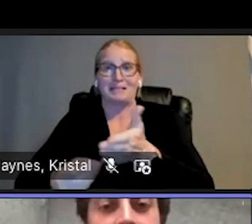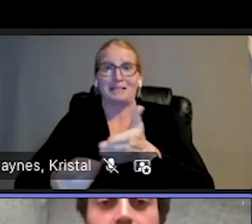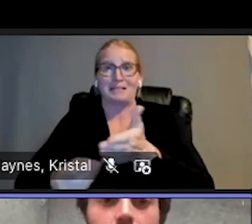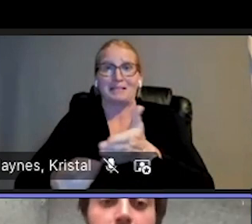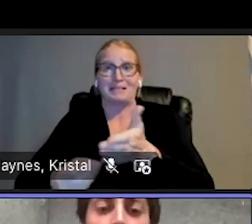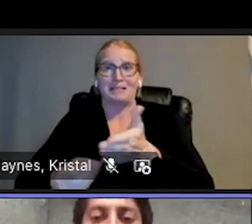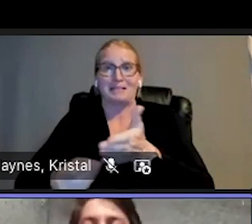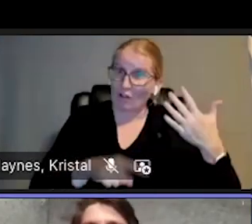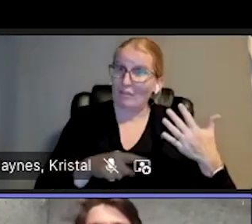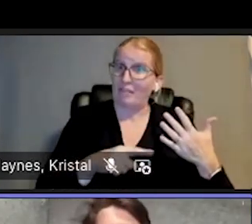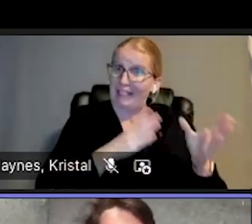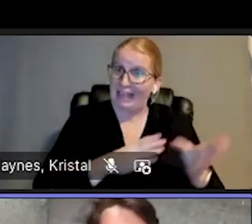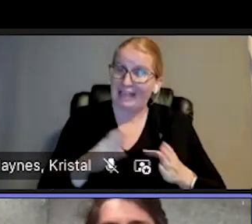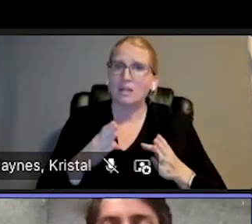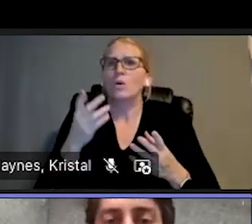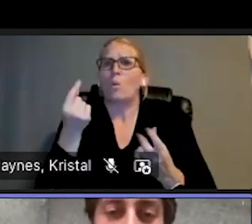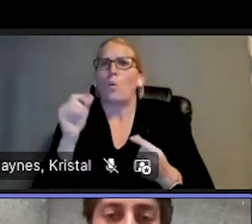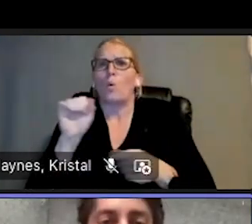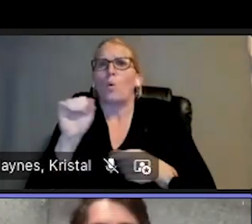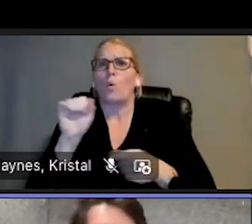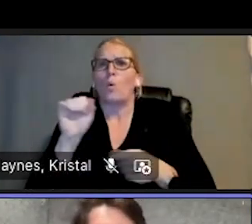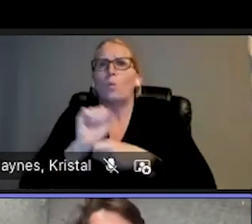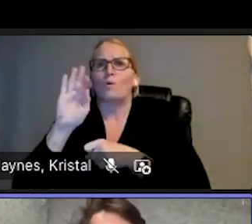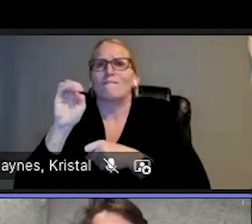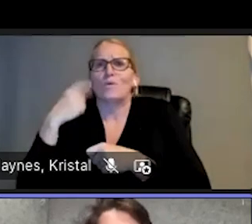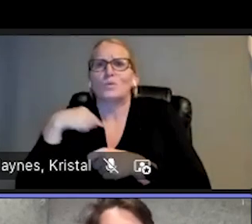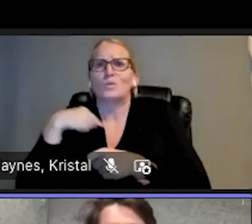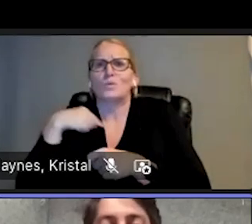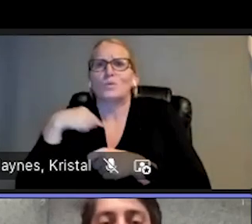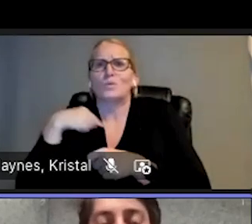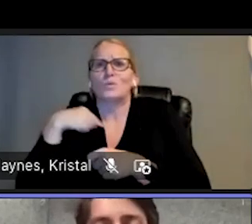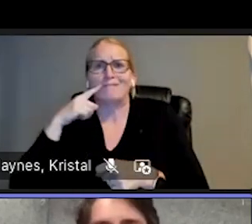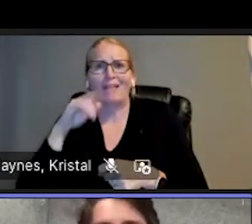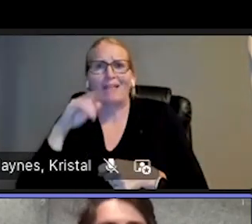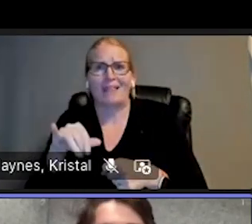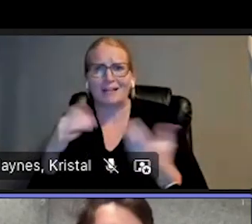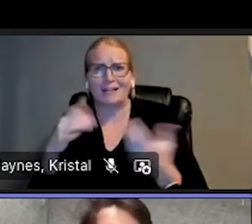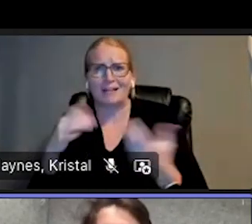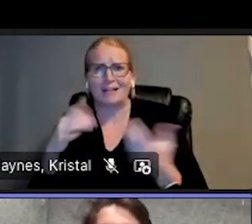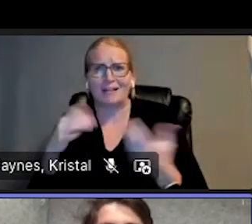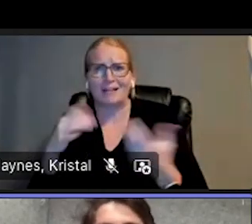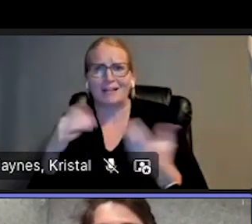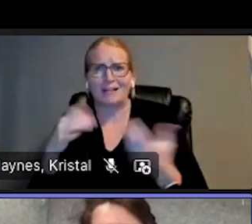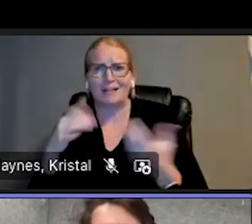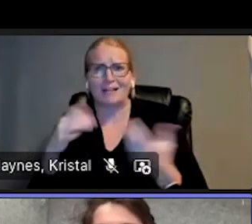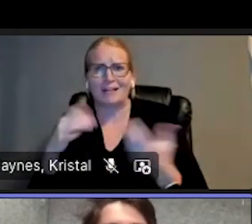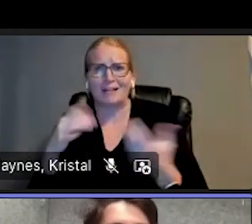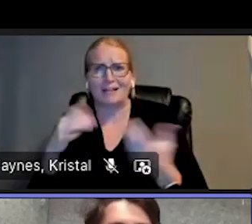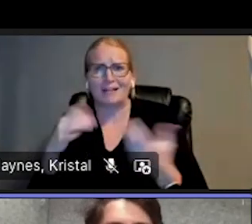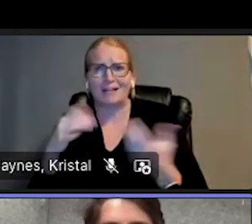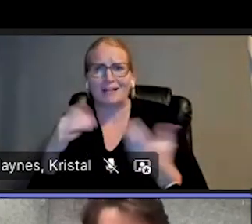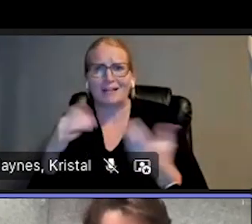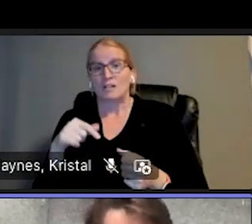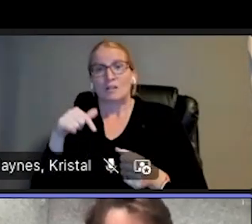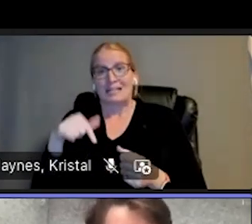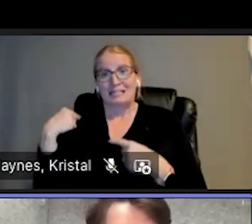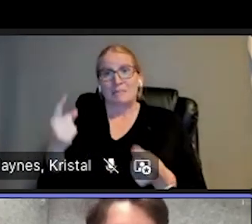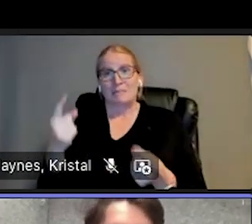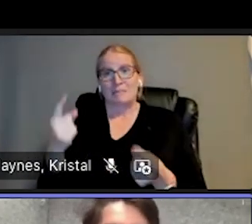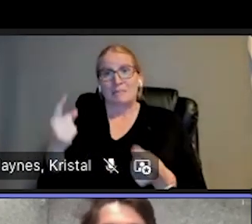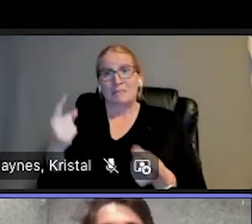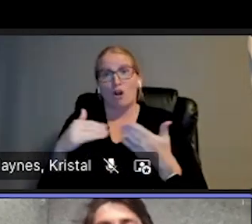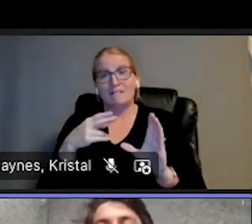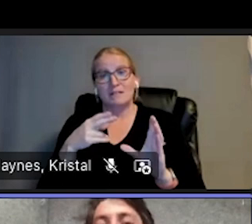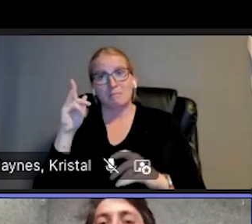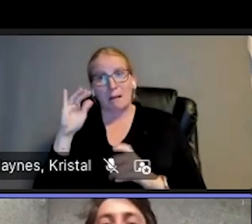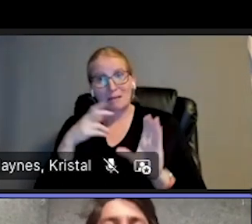As I mentioned, this has been part of a public participation process established by statute. This is just a selection